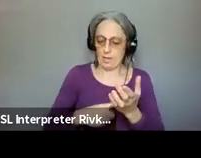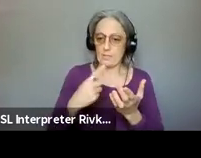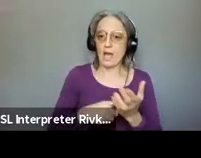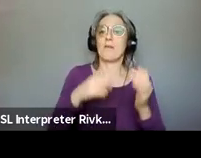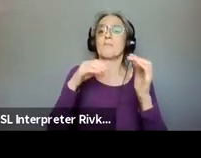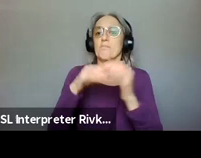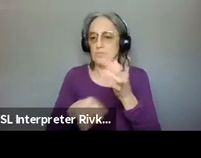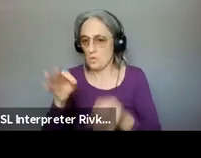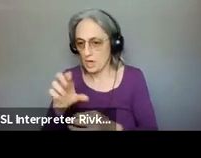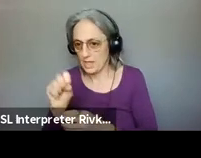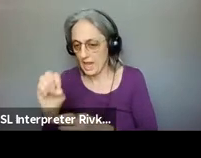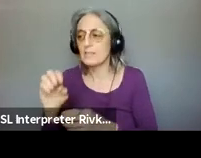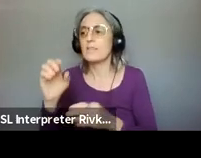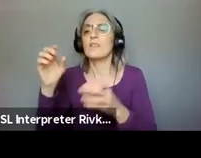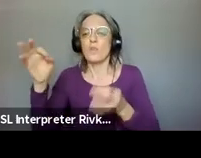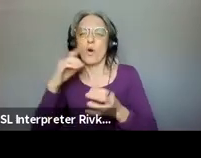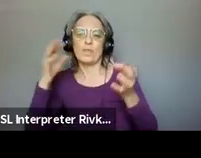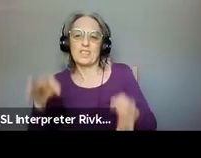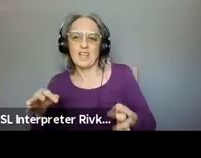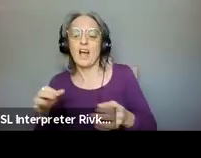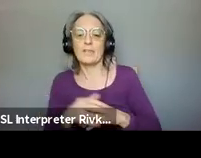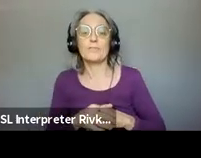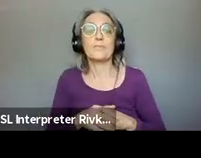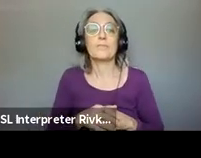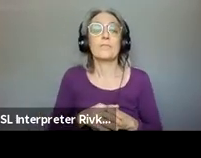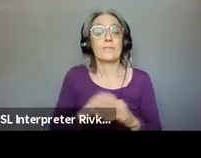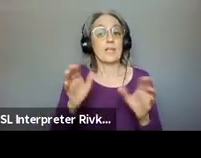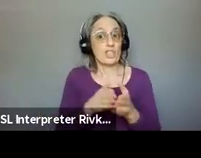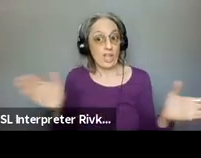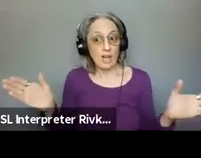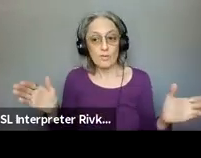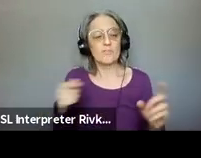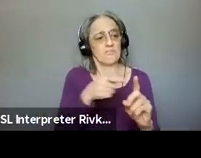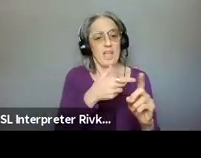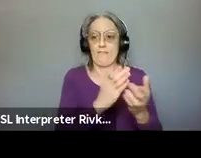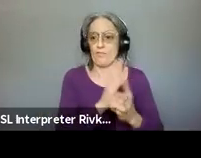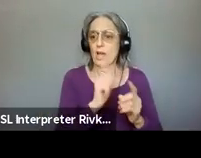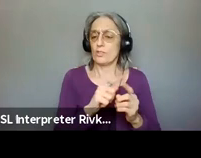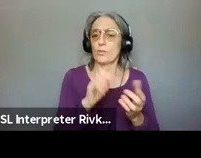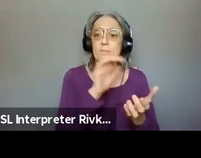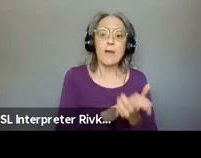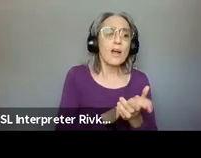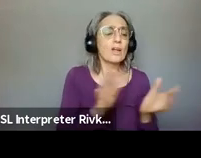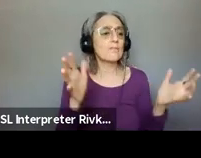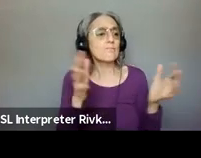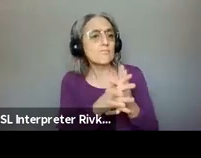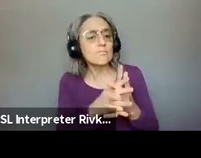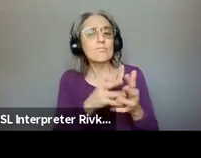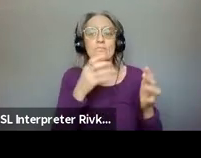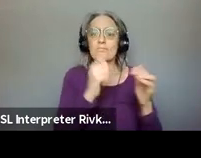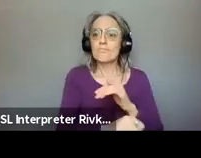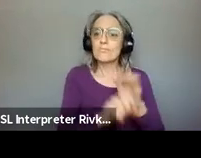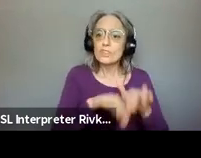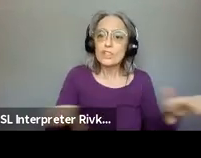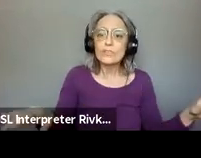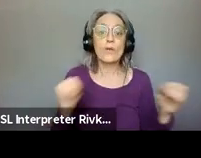determination. But generally speaking, they are assumed to retain their right to procreate or consent or object to sterilization. They still